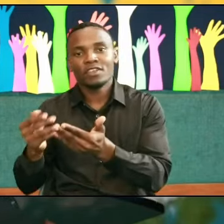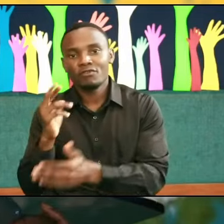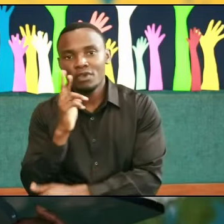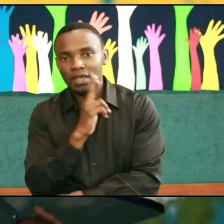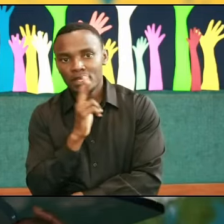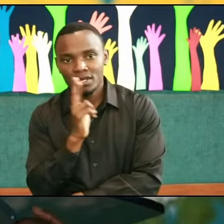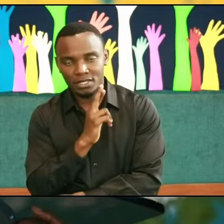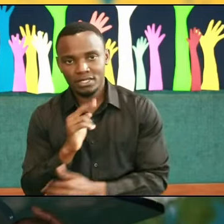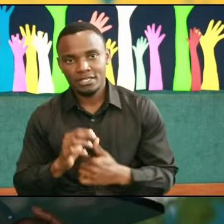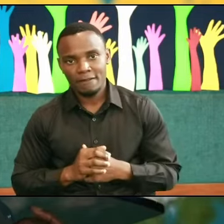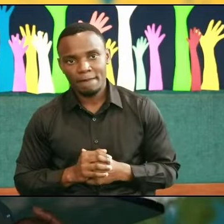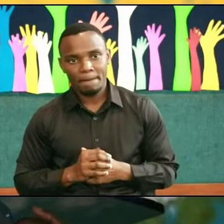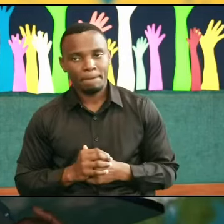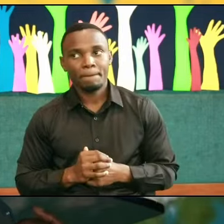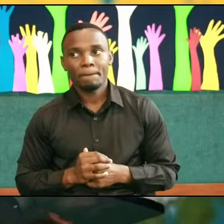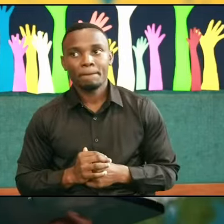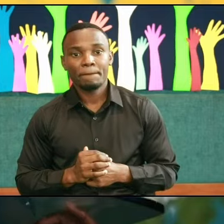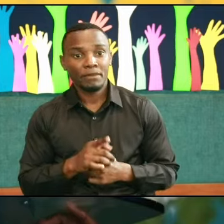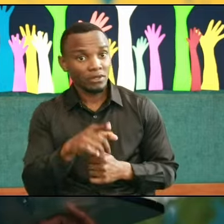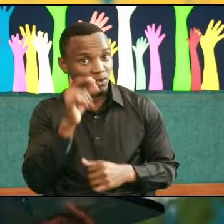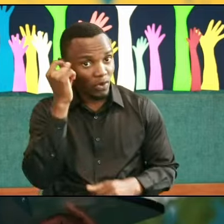Are you there with me?